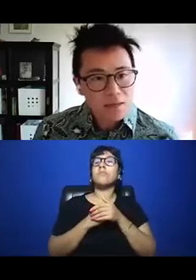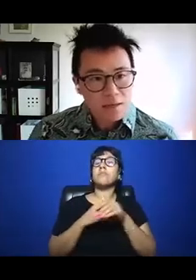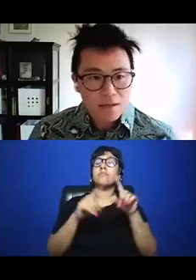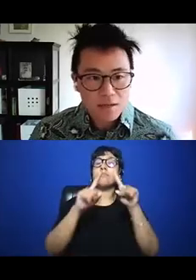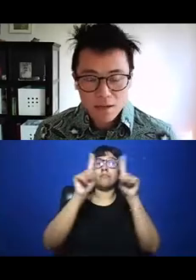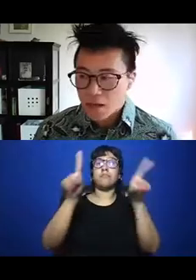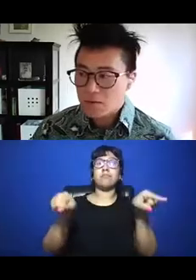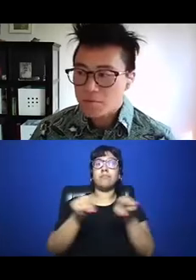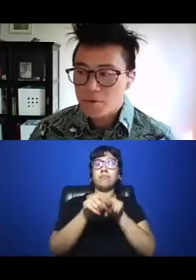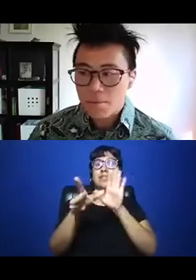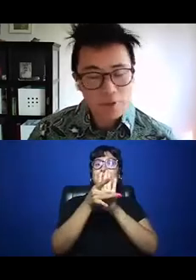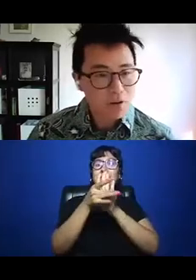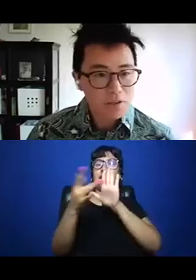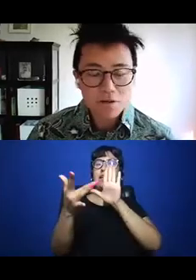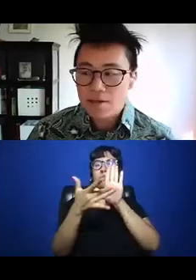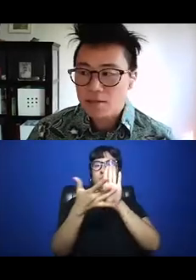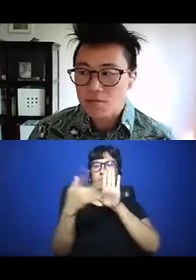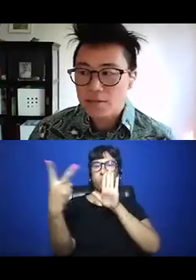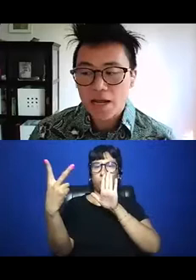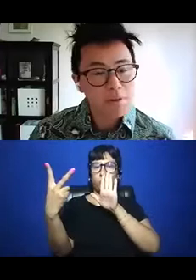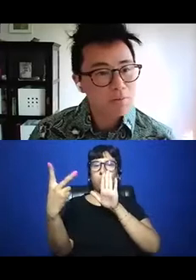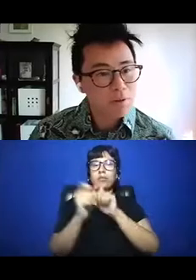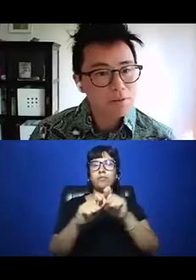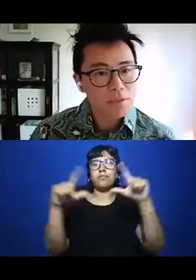sticky and it will bring up a cursor, and then